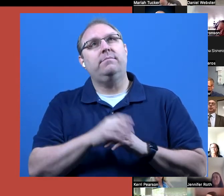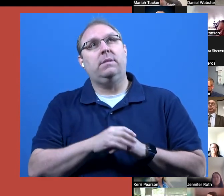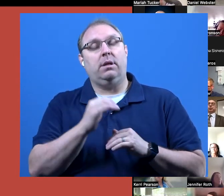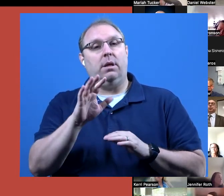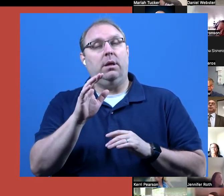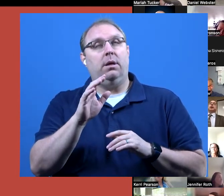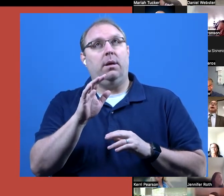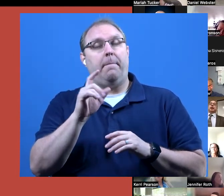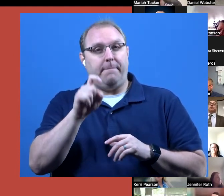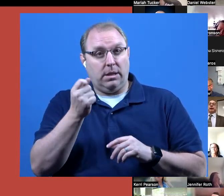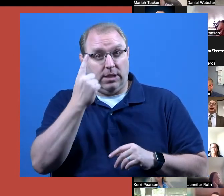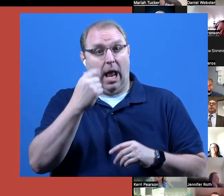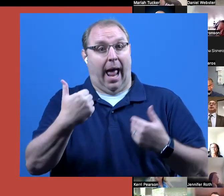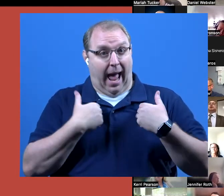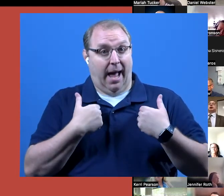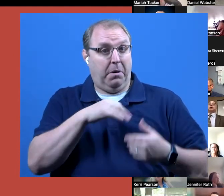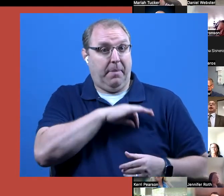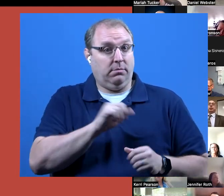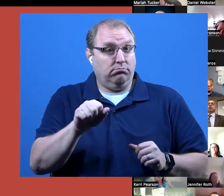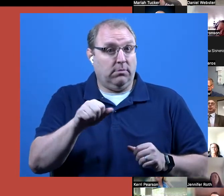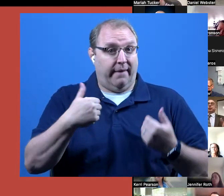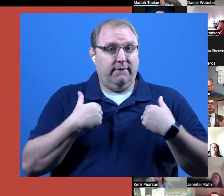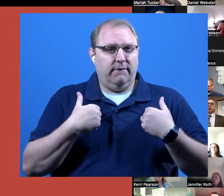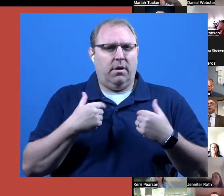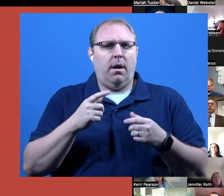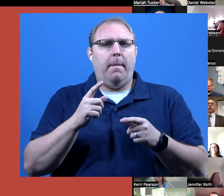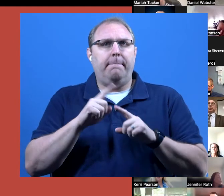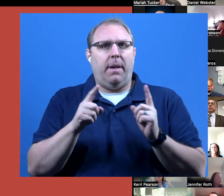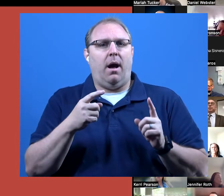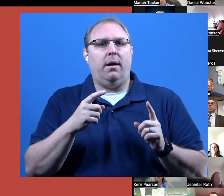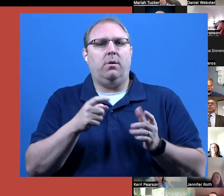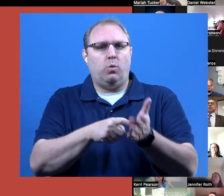going to be approved and by how much, and how much of the